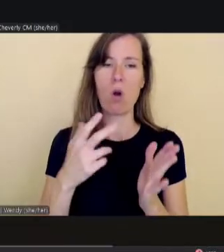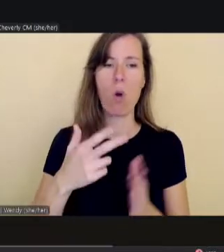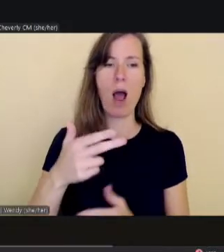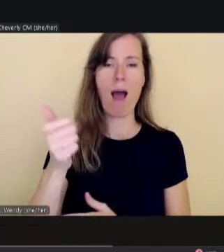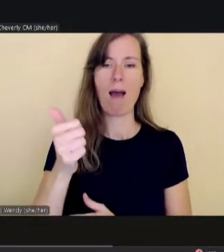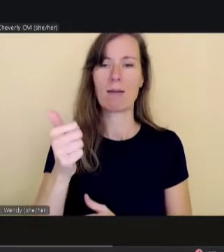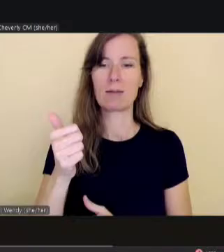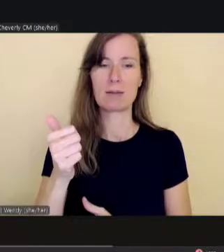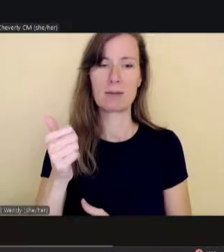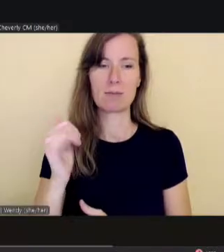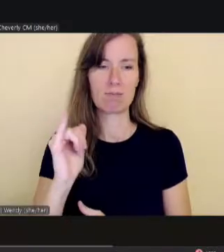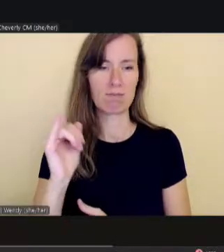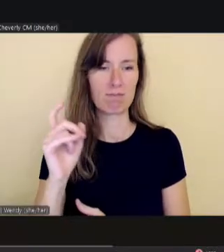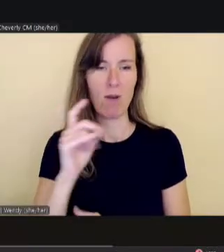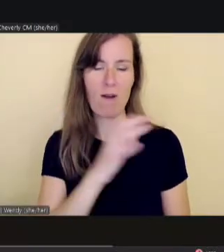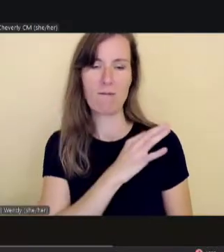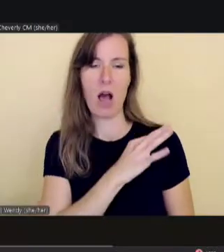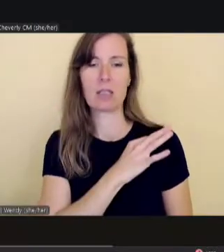pride.